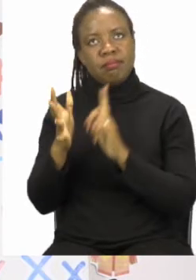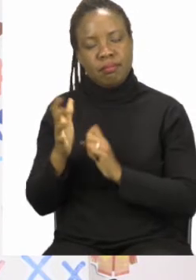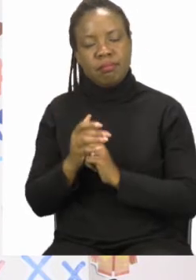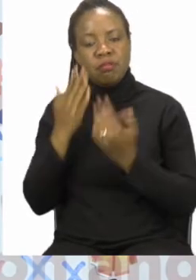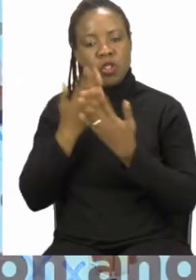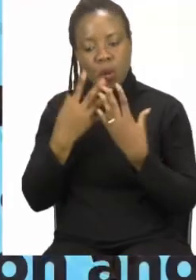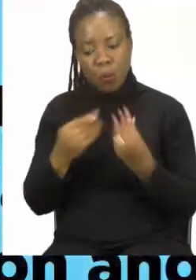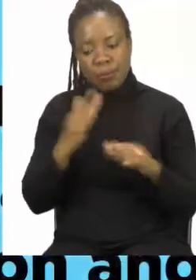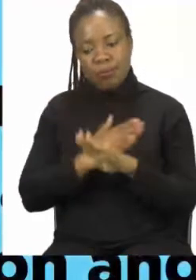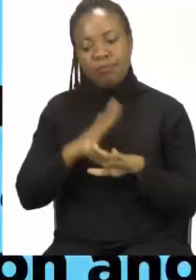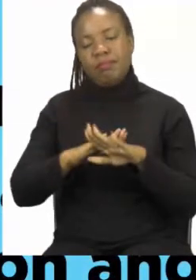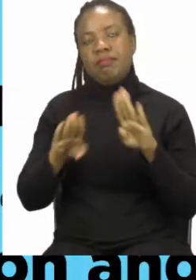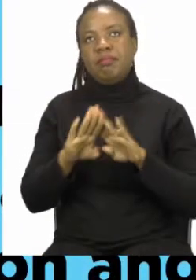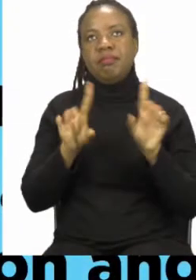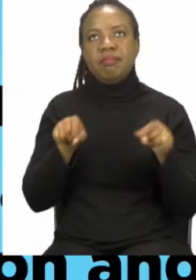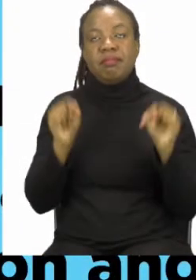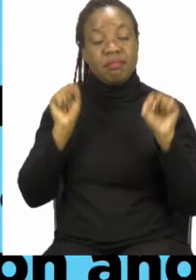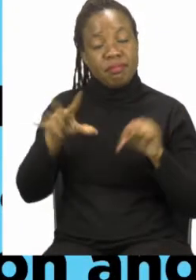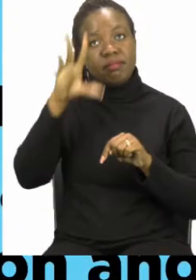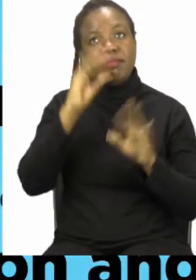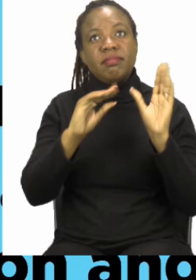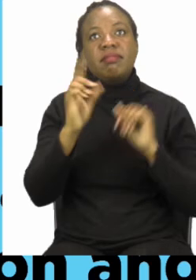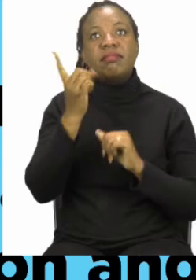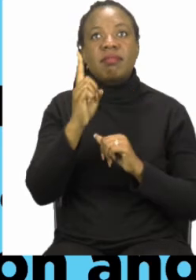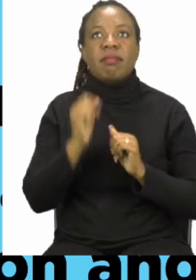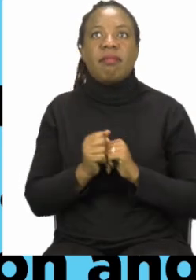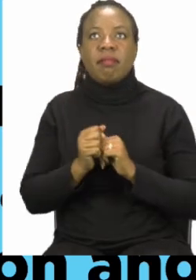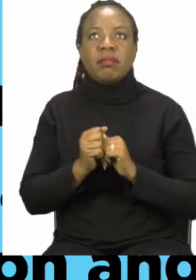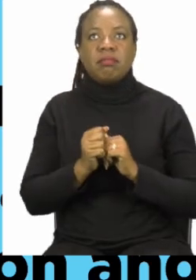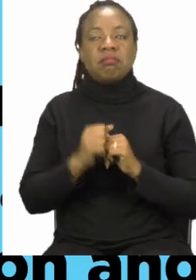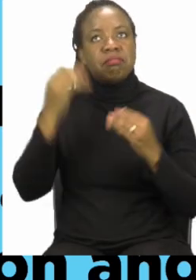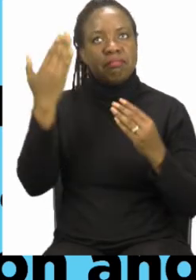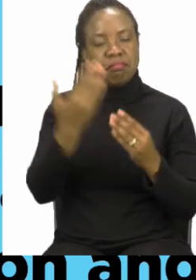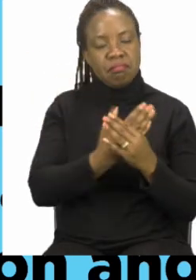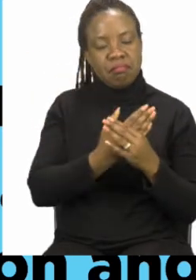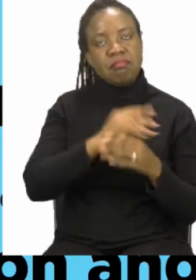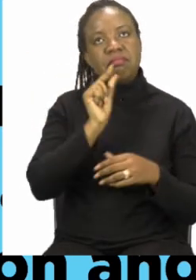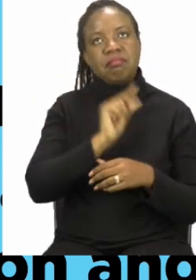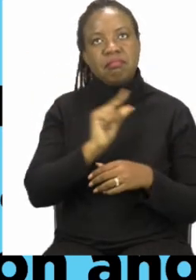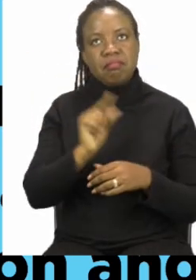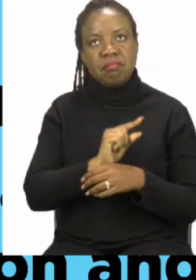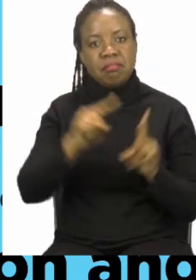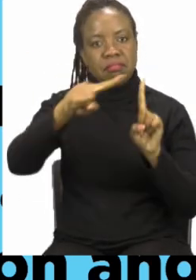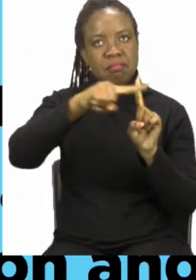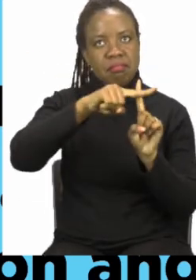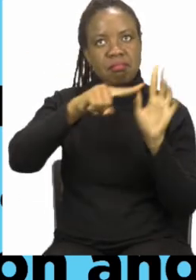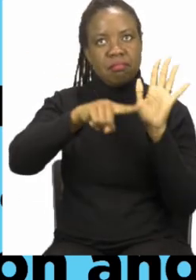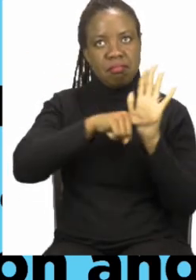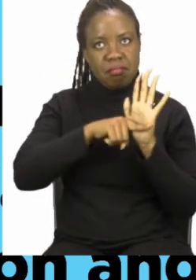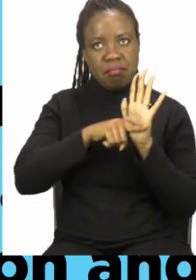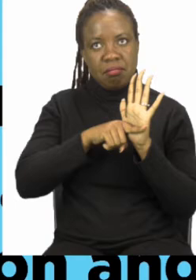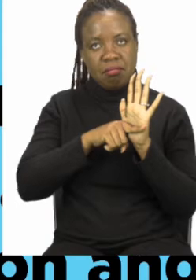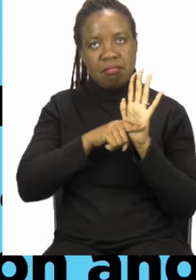touch anything else. For today's lesson, we will be doing vocabulary, computation,